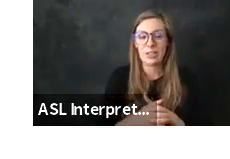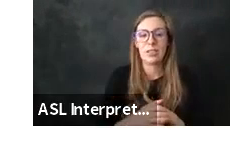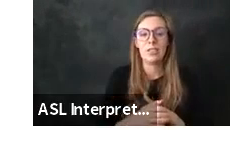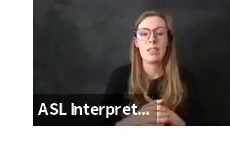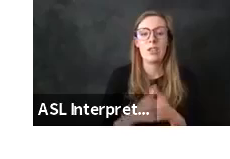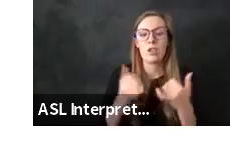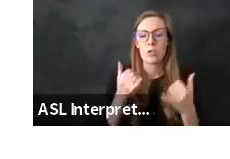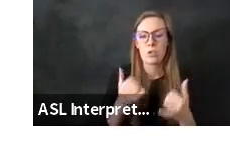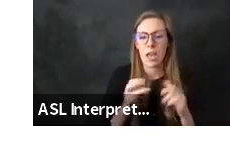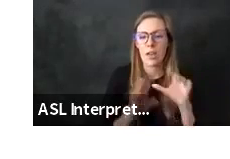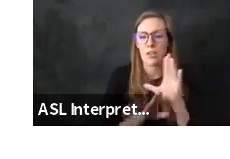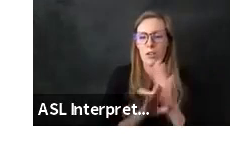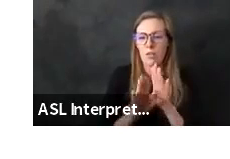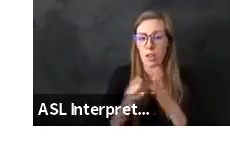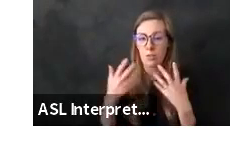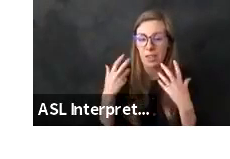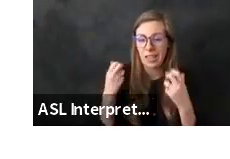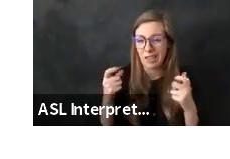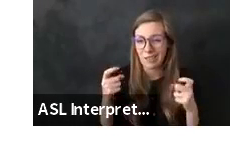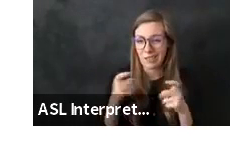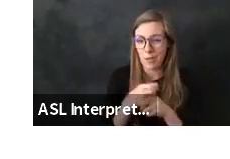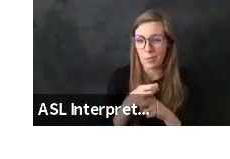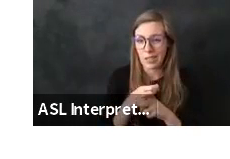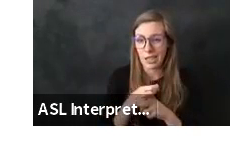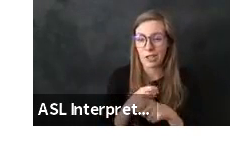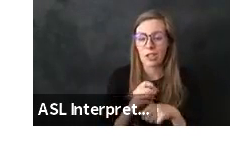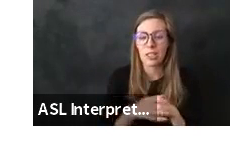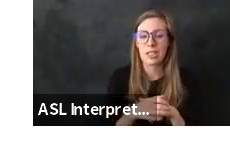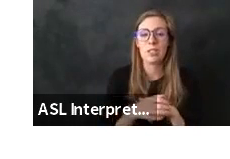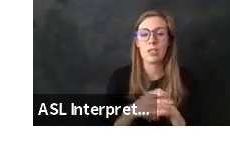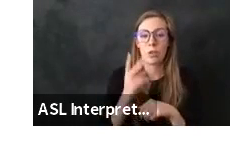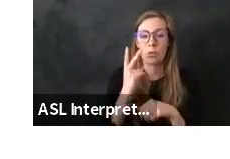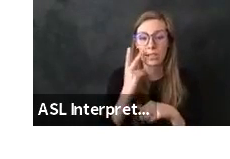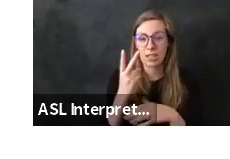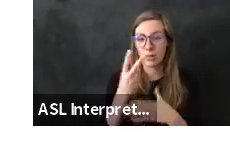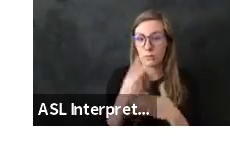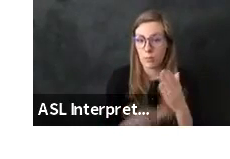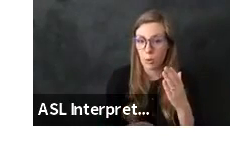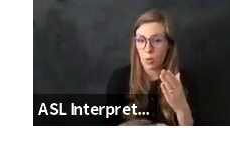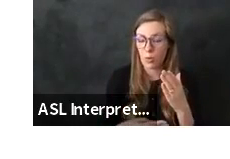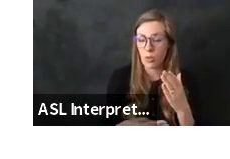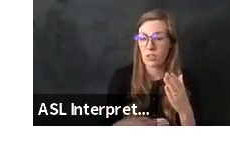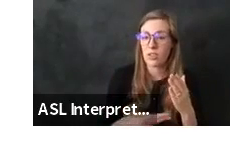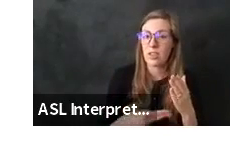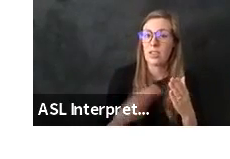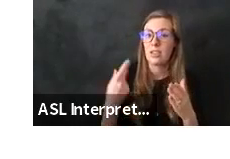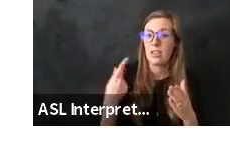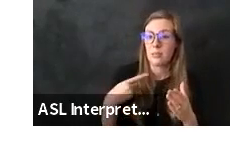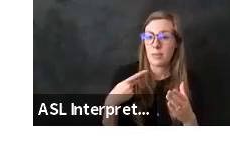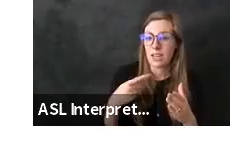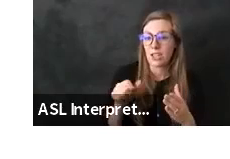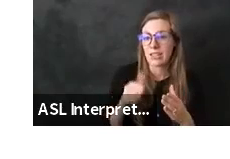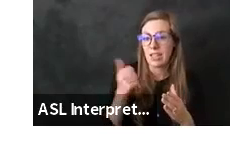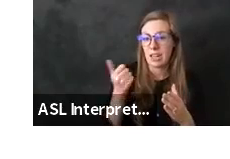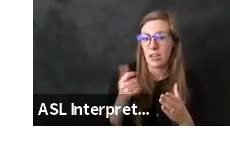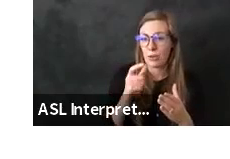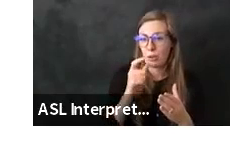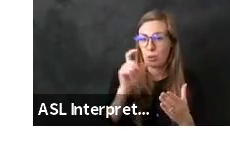health complications that need treatment. So they're seeing both COVID-19 patients as well as other patients in need of